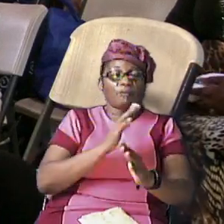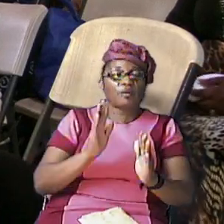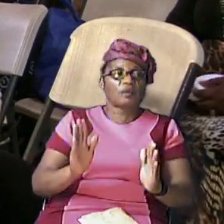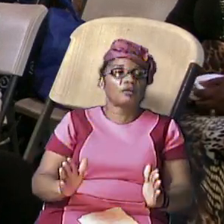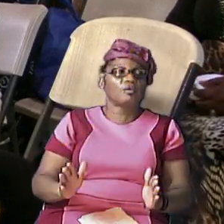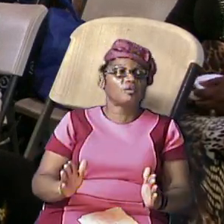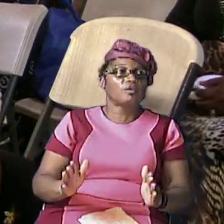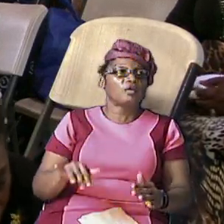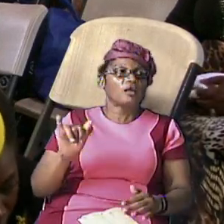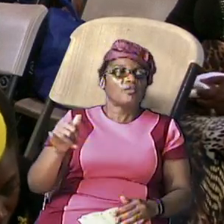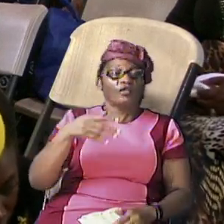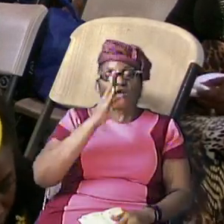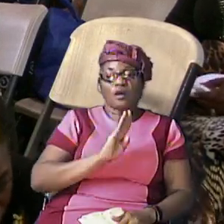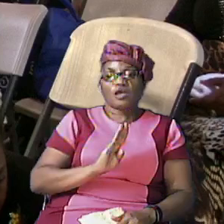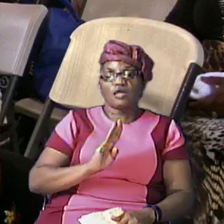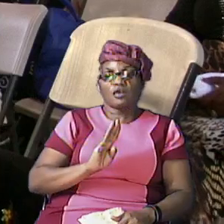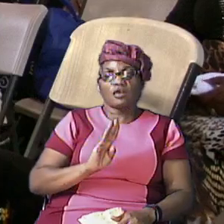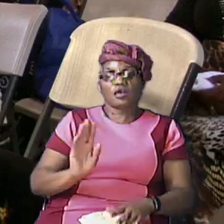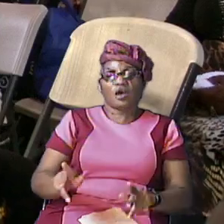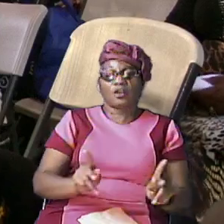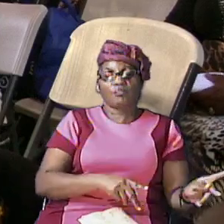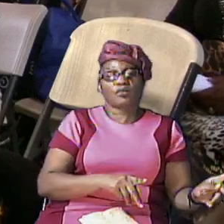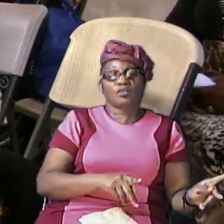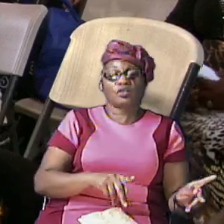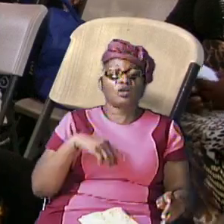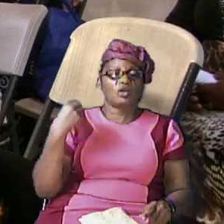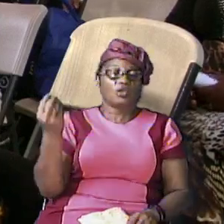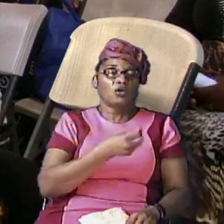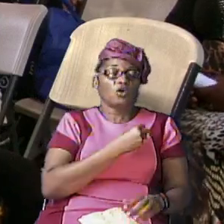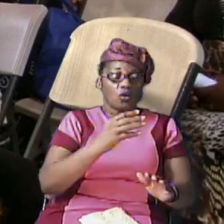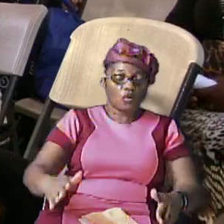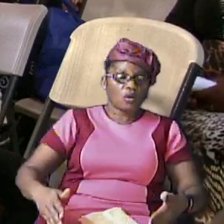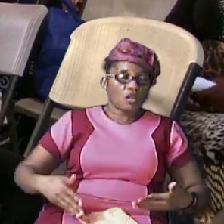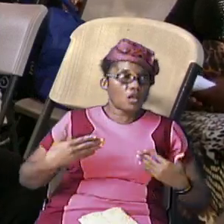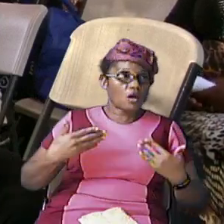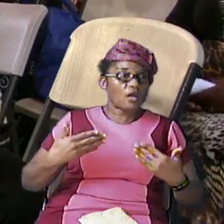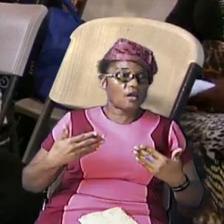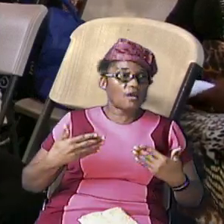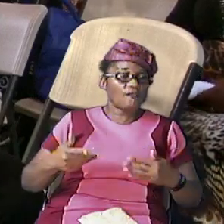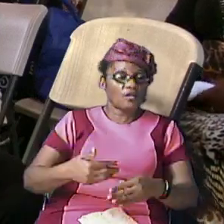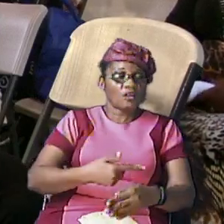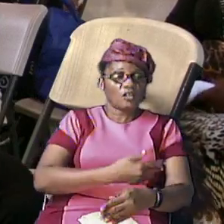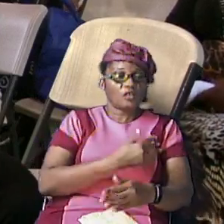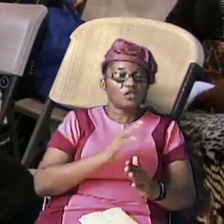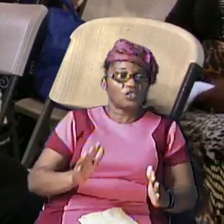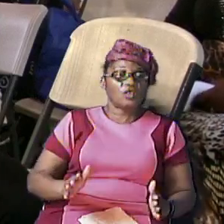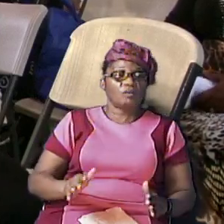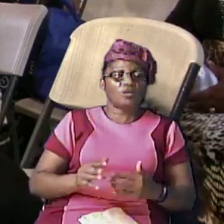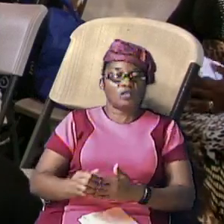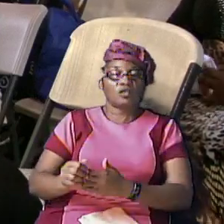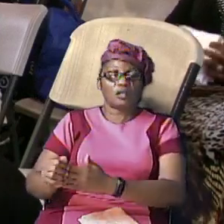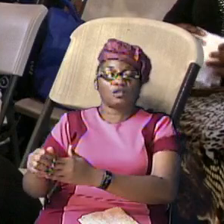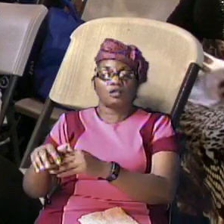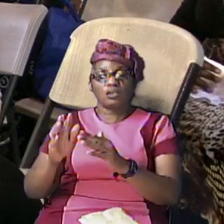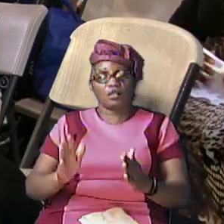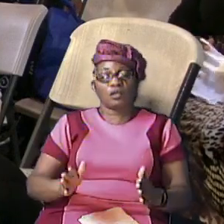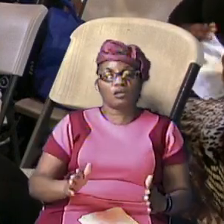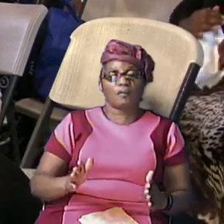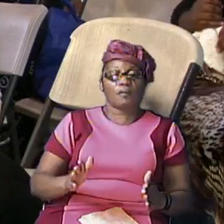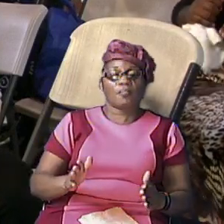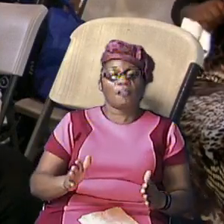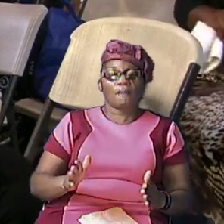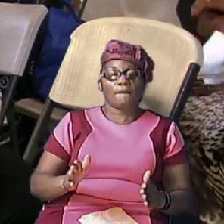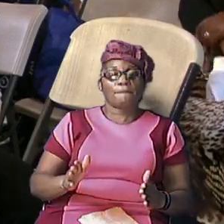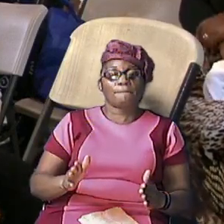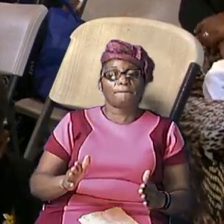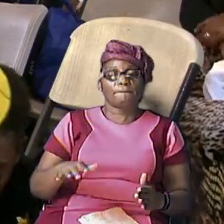hallelujah, that God has placed in your life. Praise the Lord. A shepherd is a leader, brethren. Hallelujah.